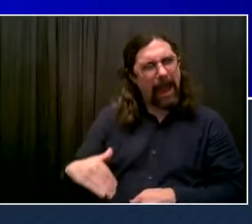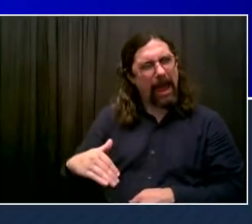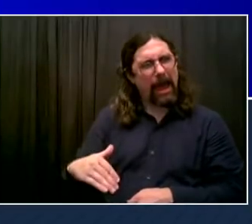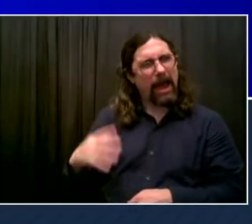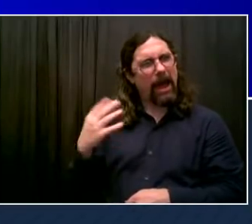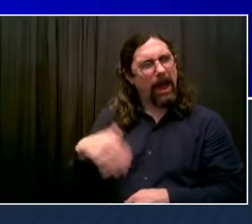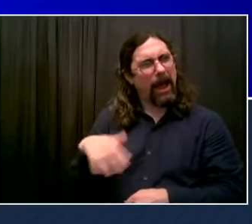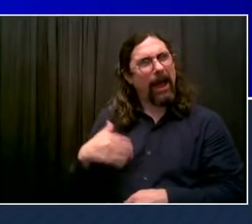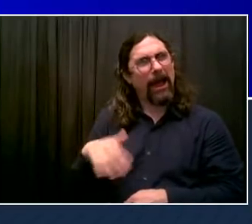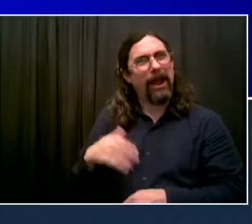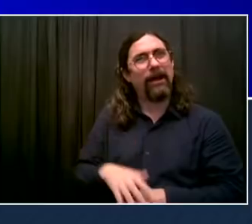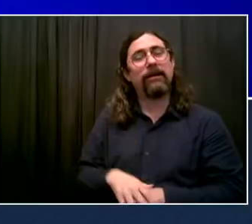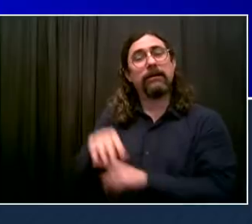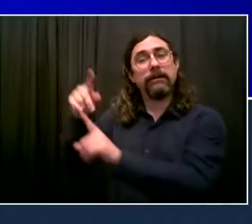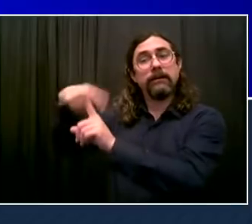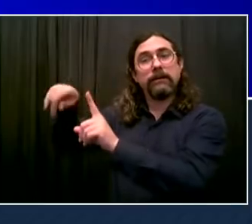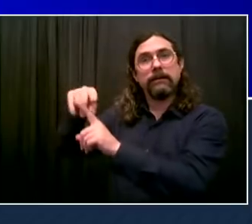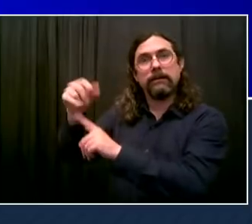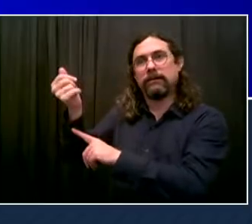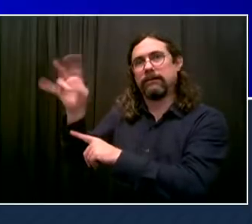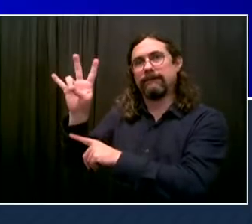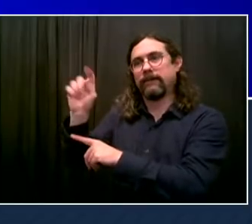17.46%, and hospitalization rate,